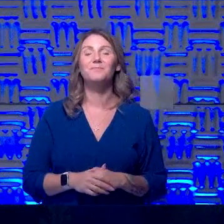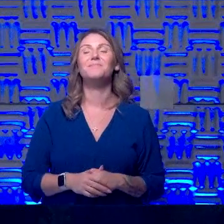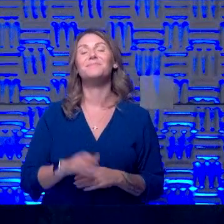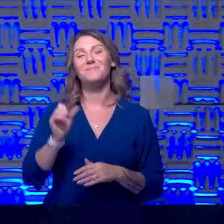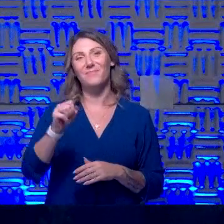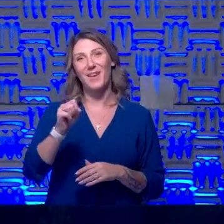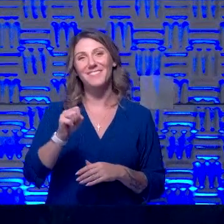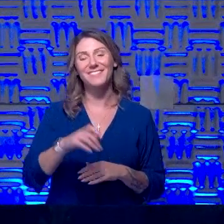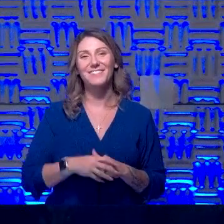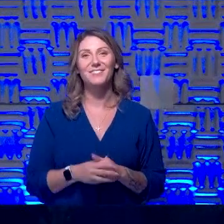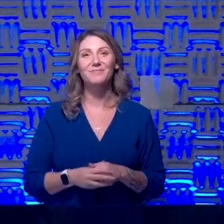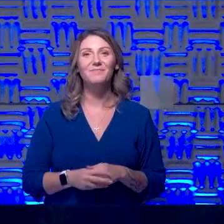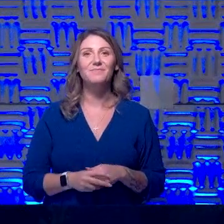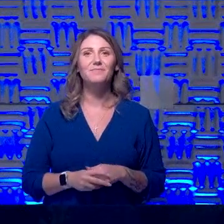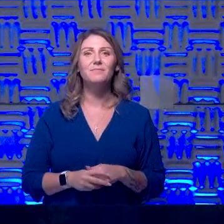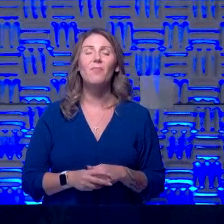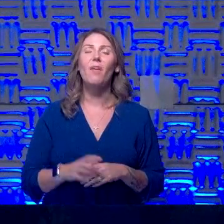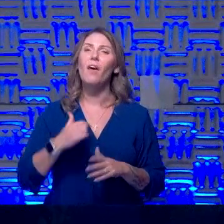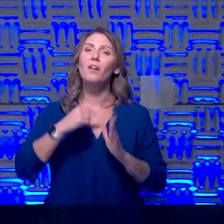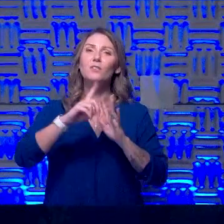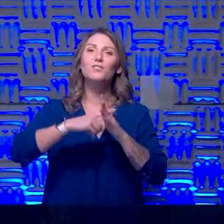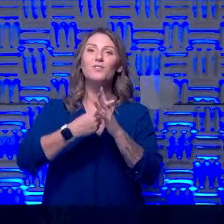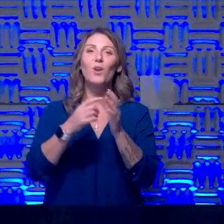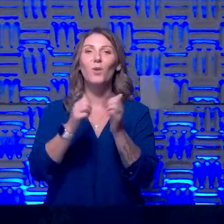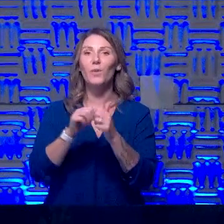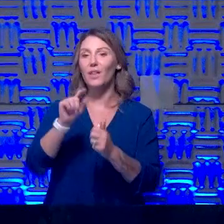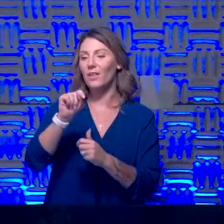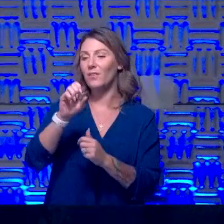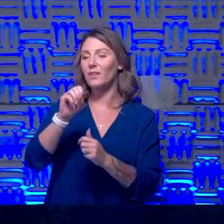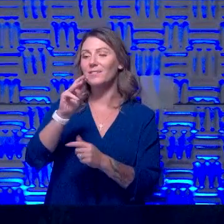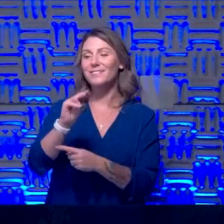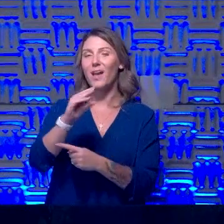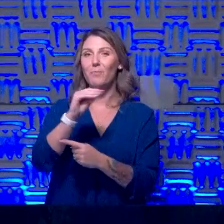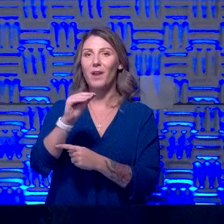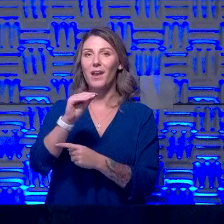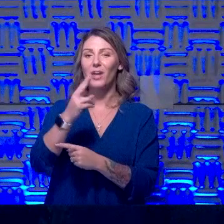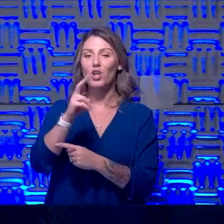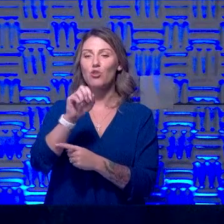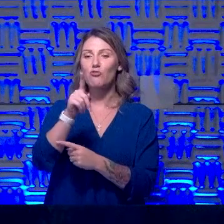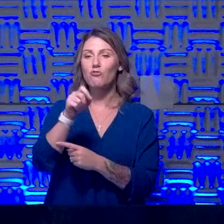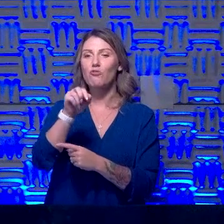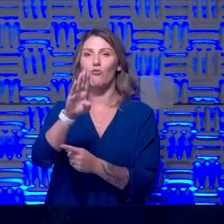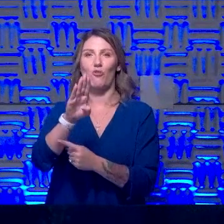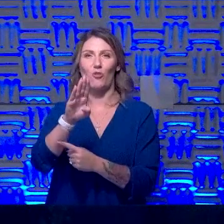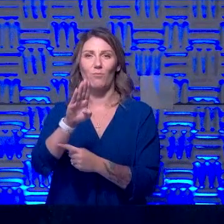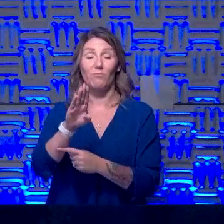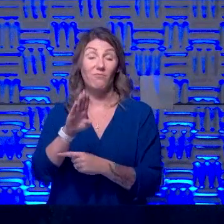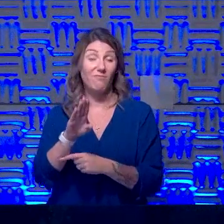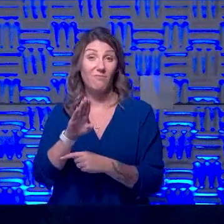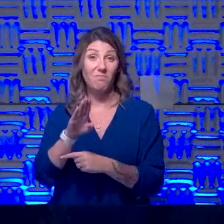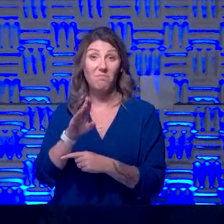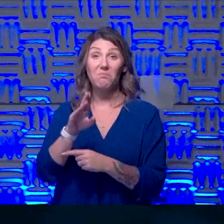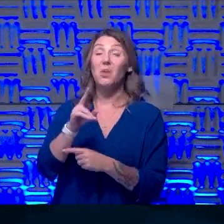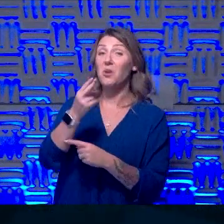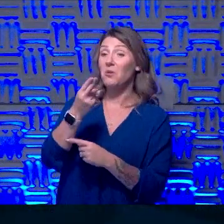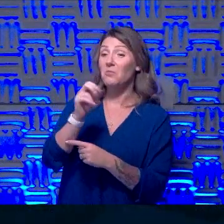know, I'm going to start with Tom and Herb. And Herb, let's start with you. Is COVID